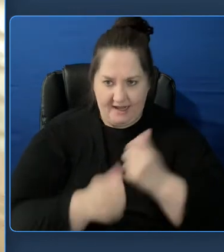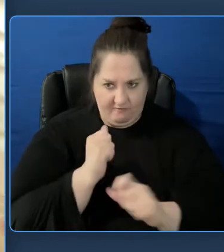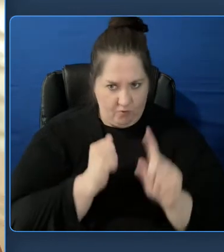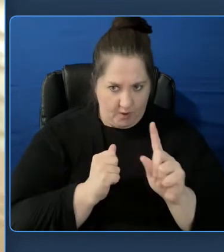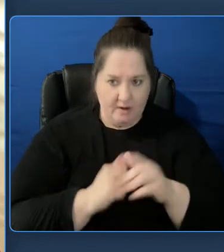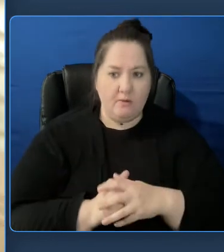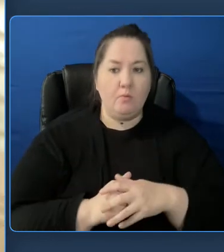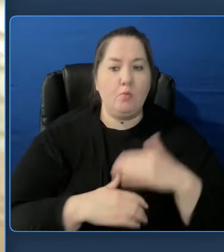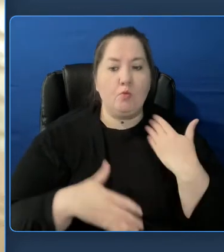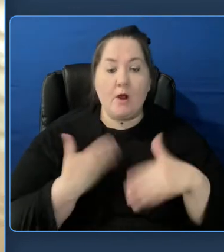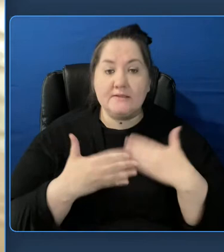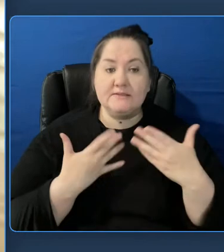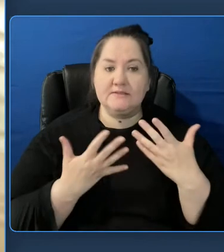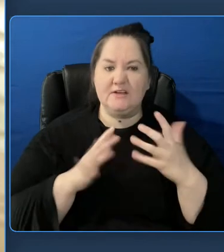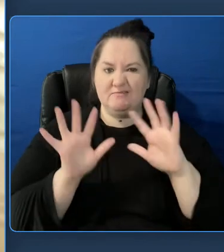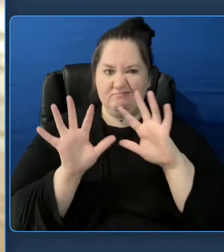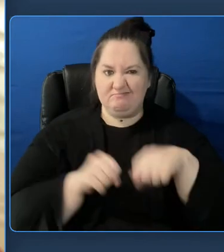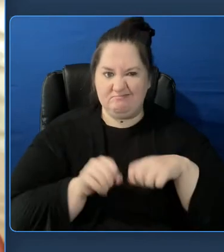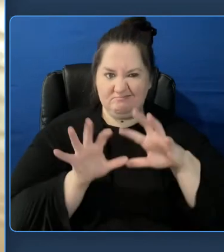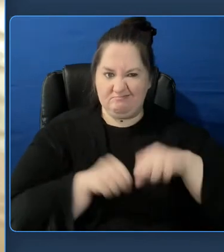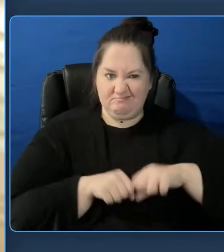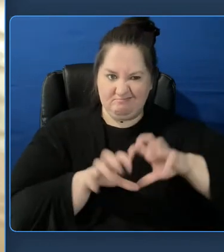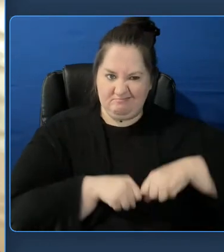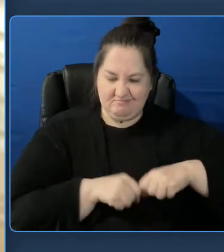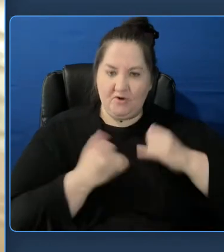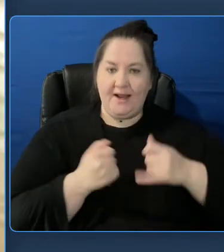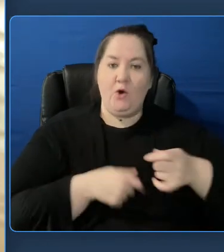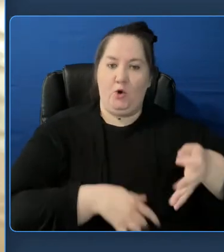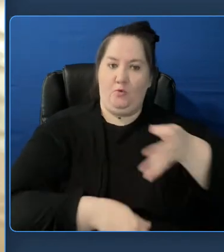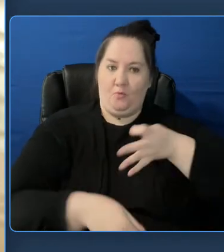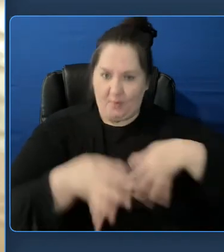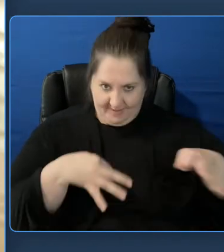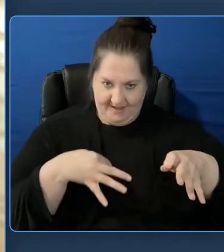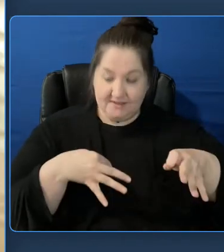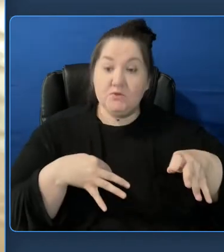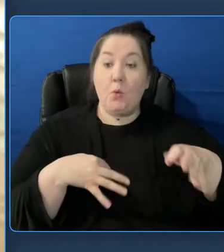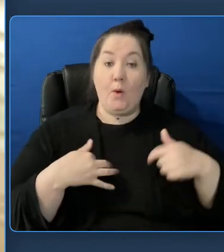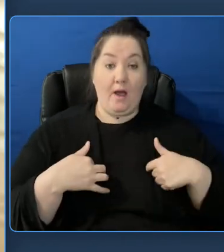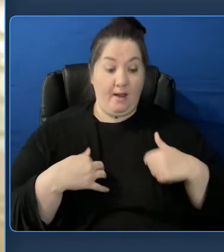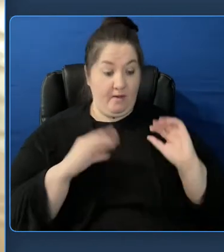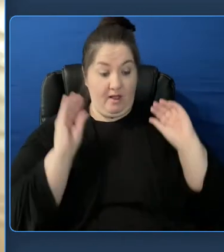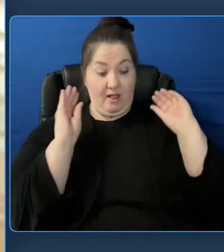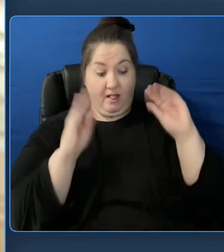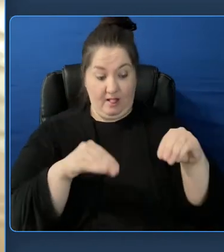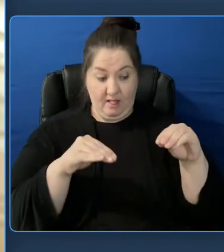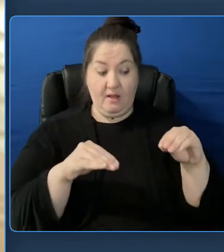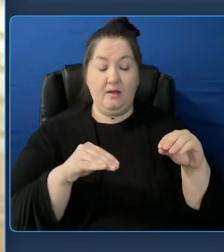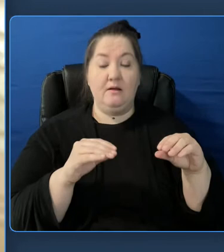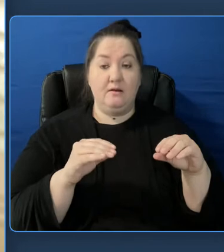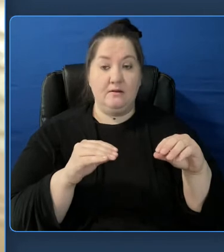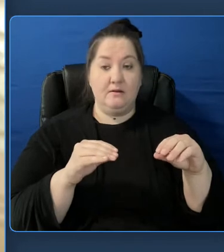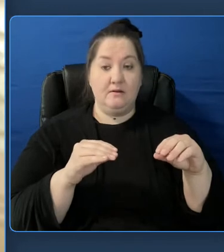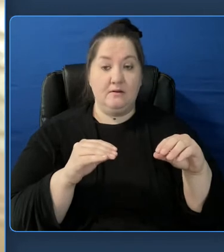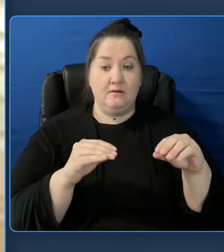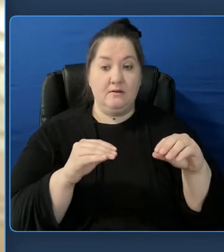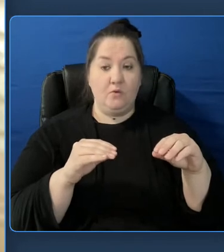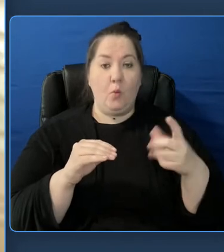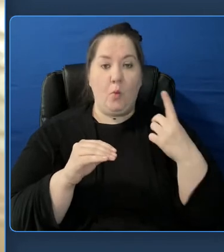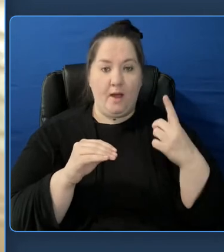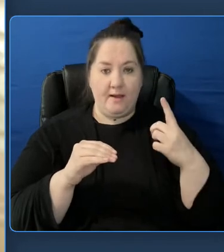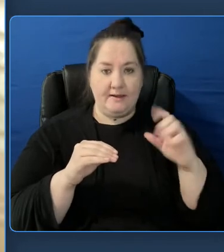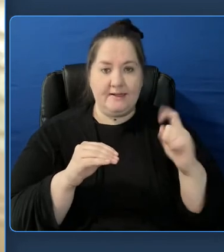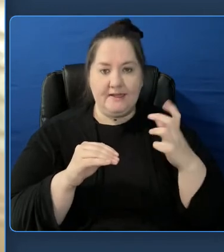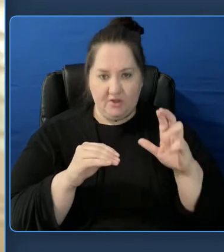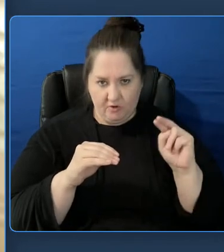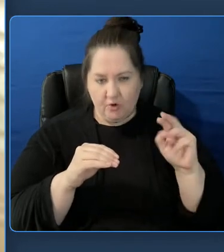I'm in the process of taking that out and replacing it. And what I'm putting in is one Ethernet, a